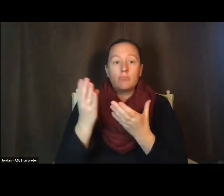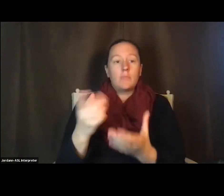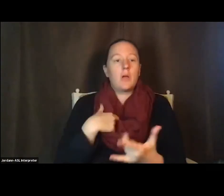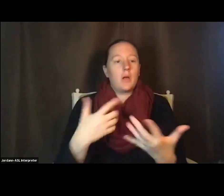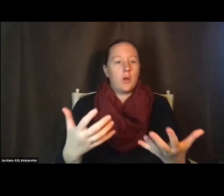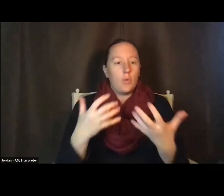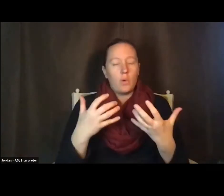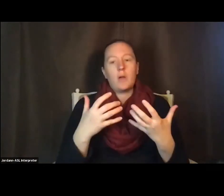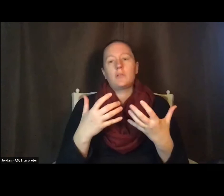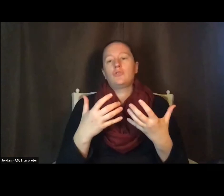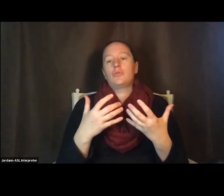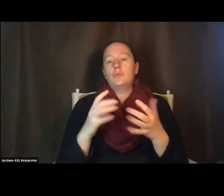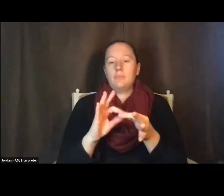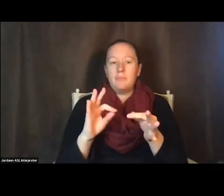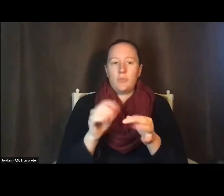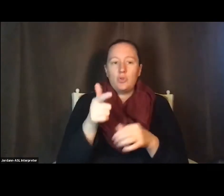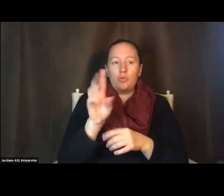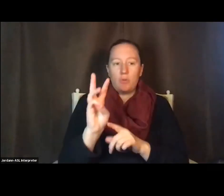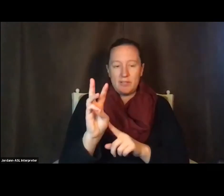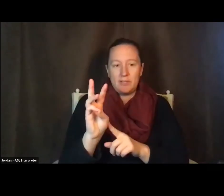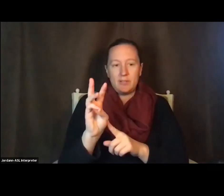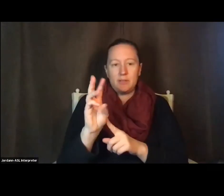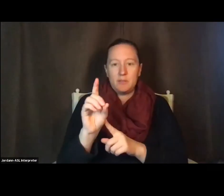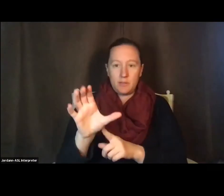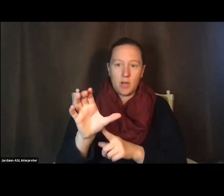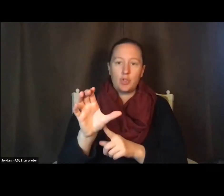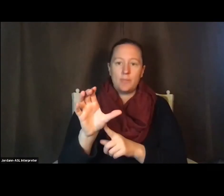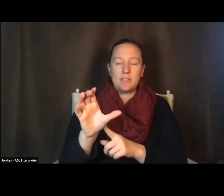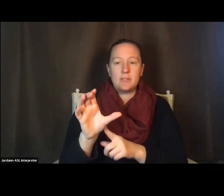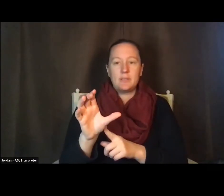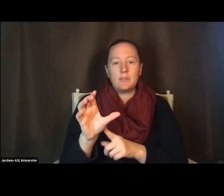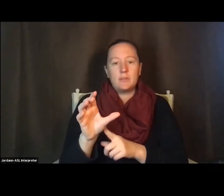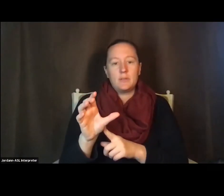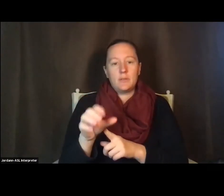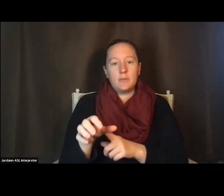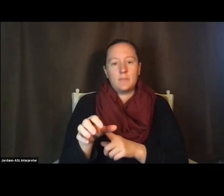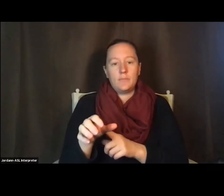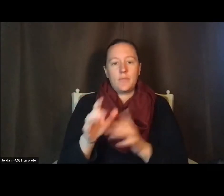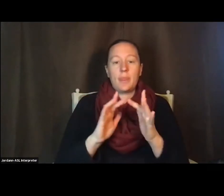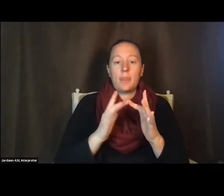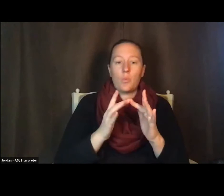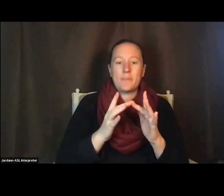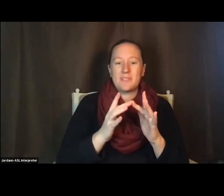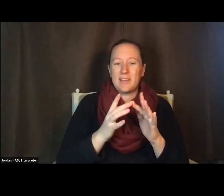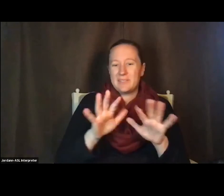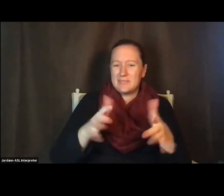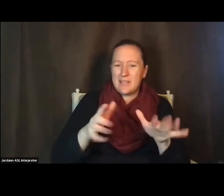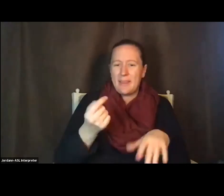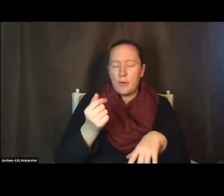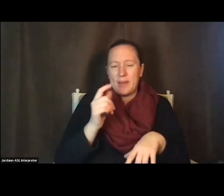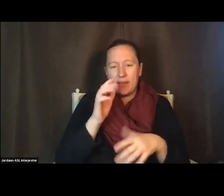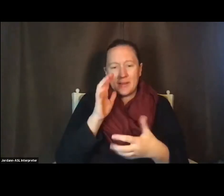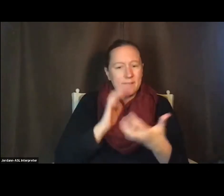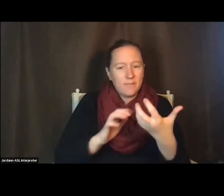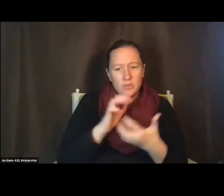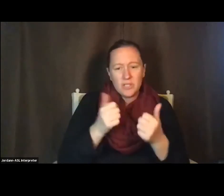just highlight that there are 26 documents, and that the website can be a little bit confusing of which document you should read for what.